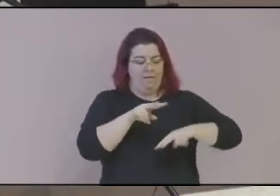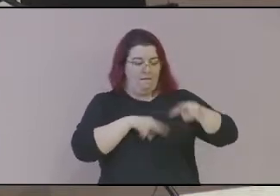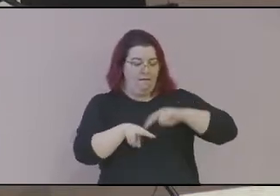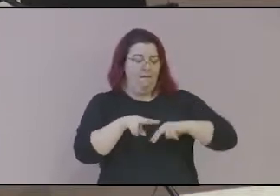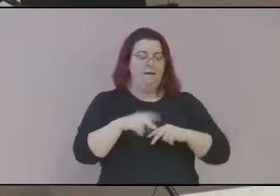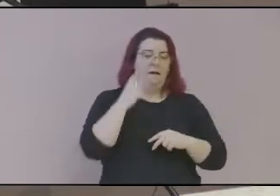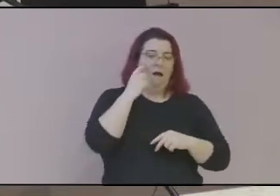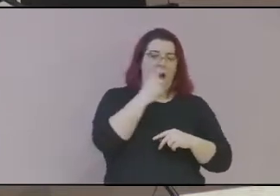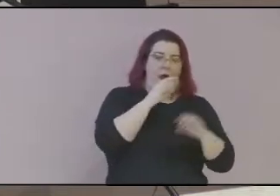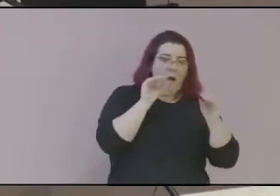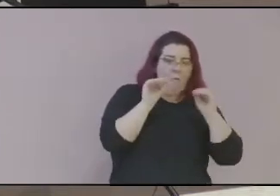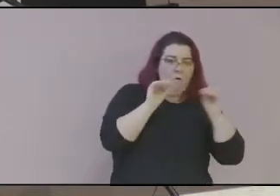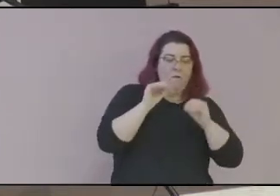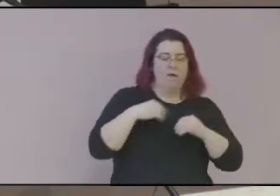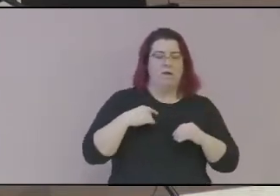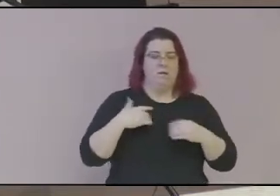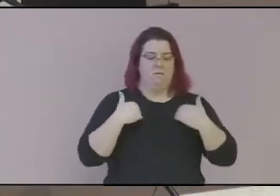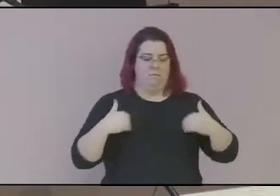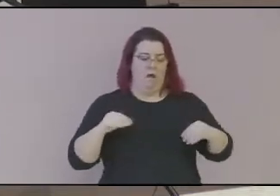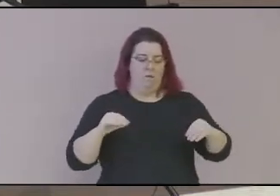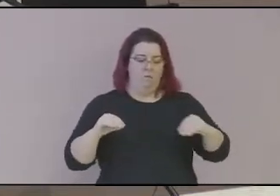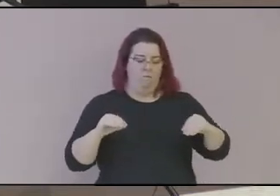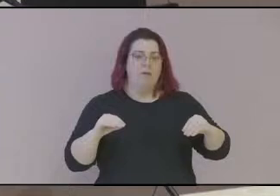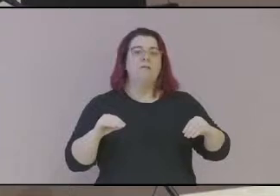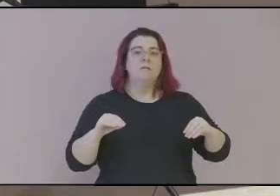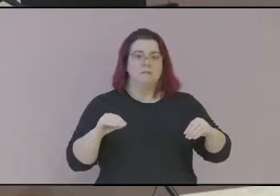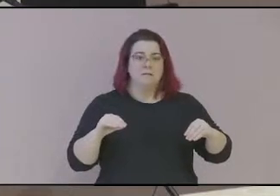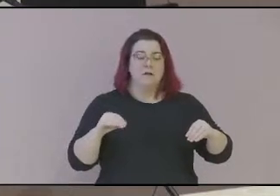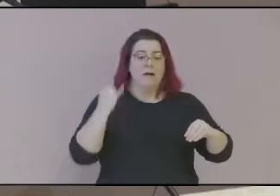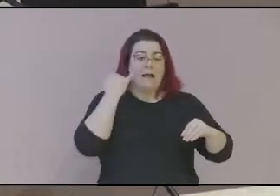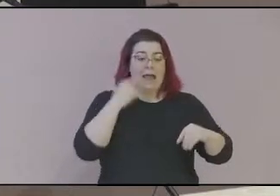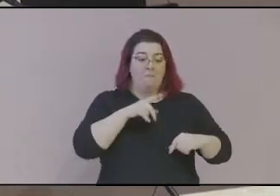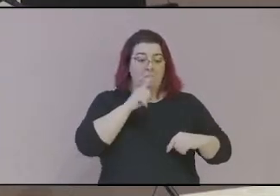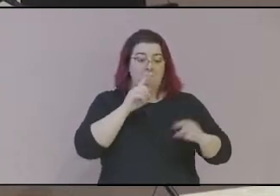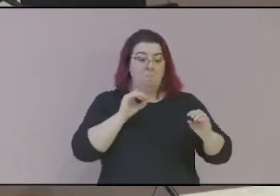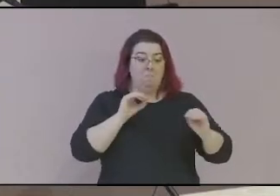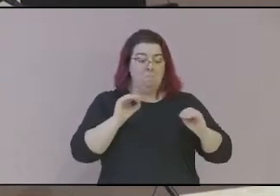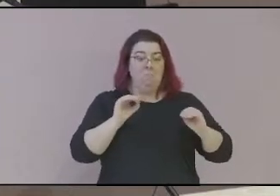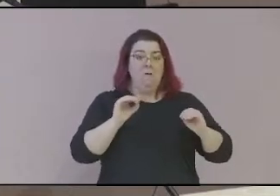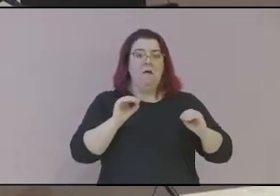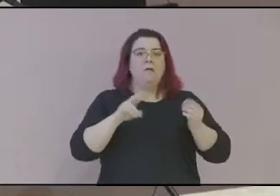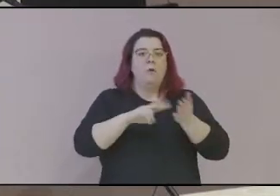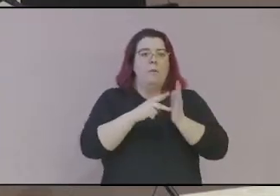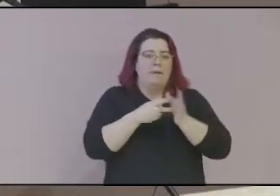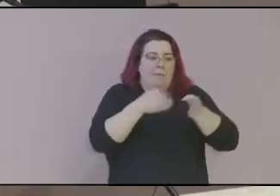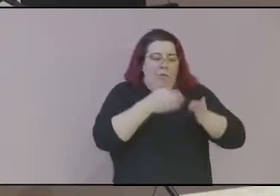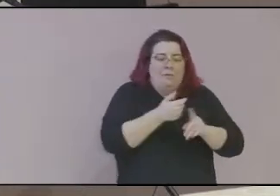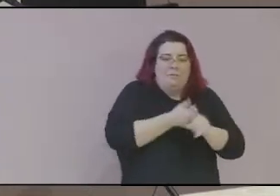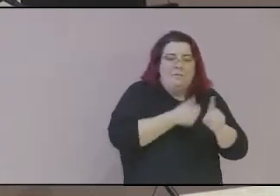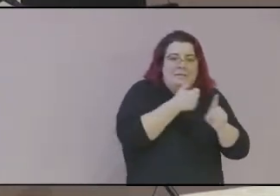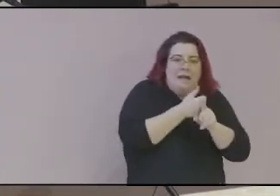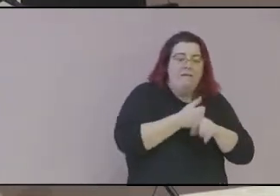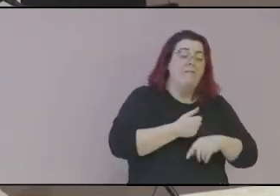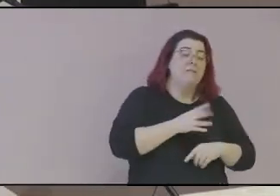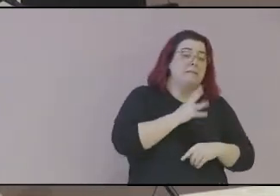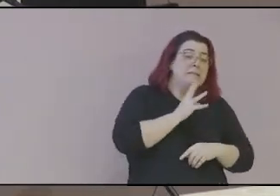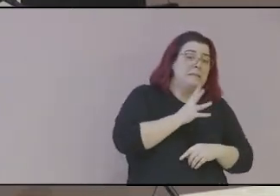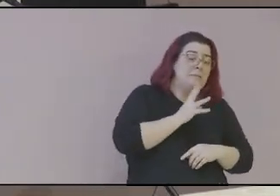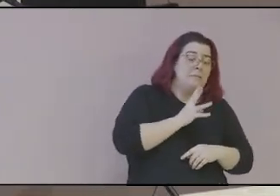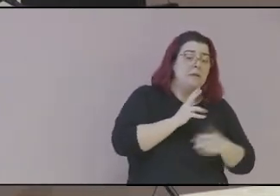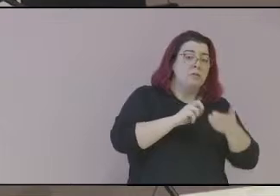can inappropriately lower the scores of people with speech and motor impairments. Along similar